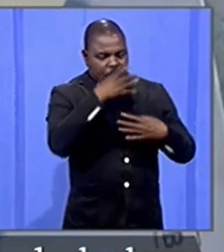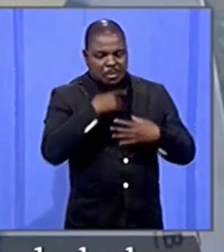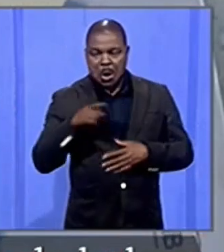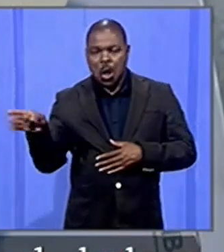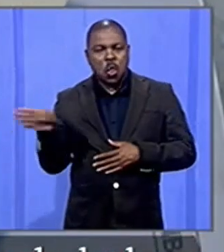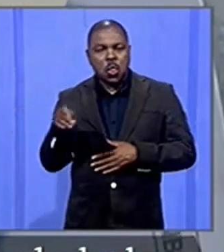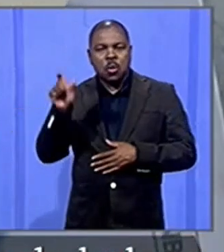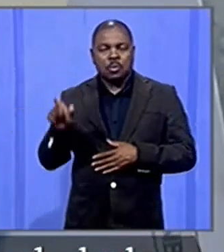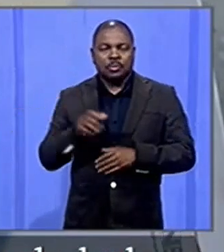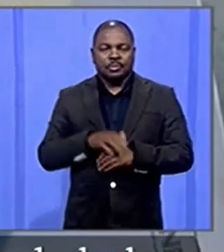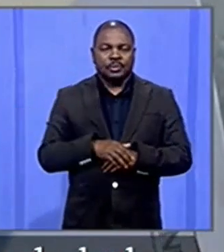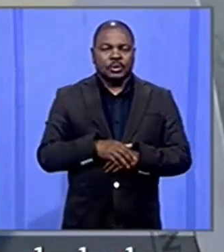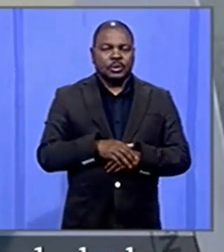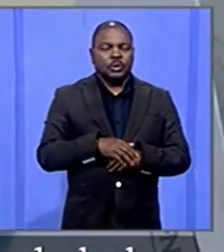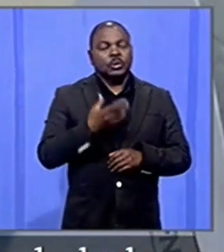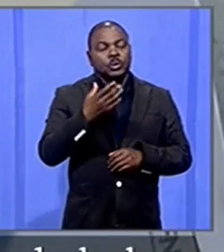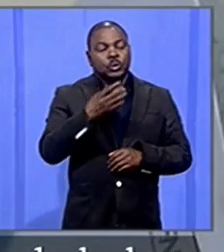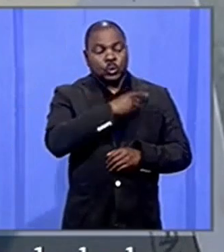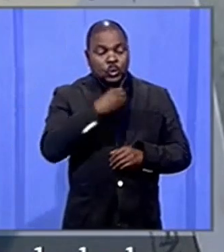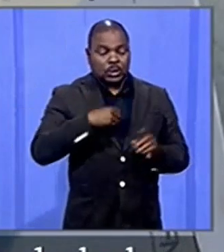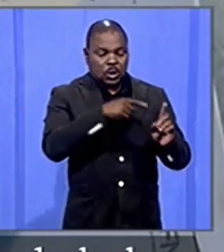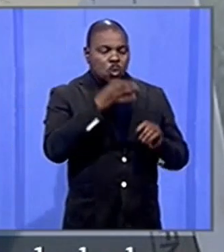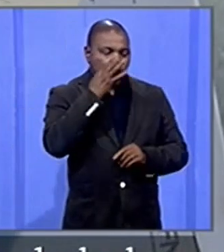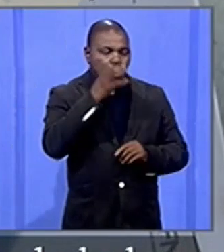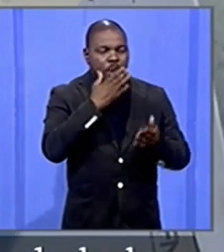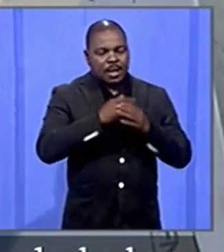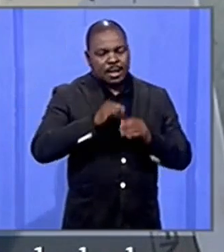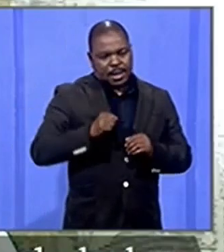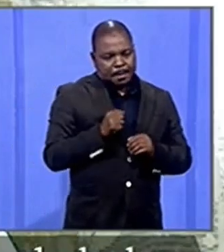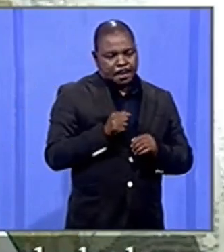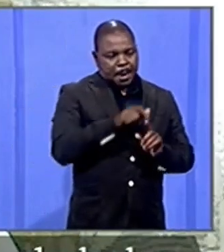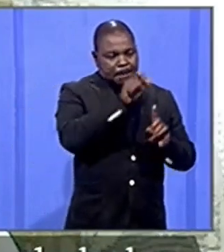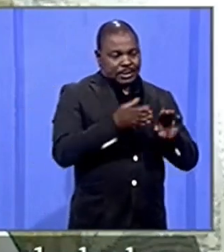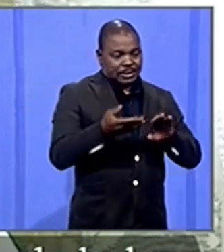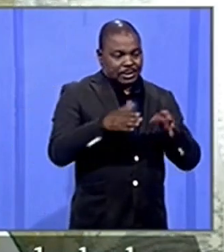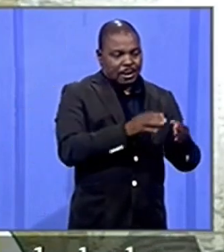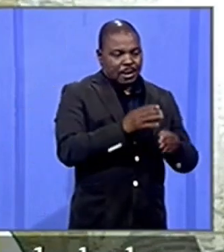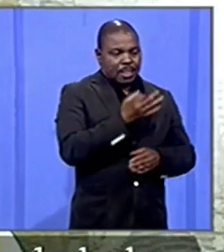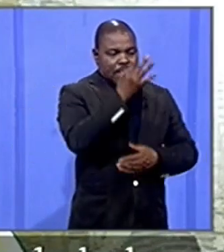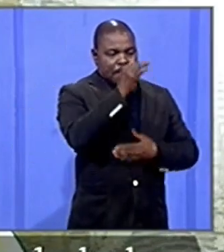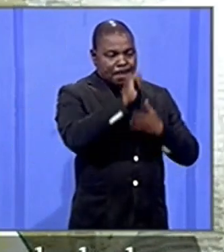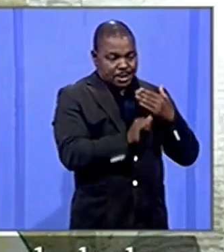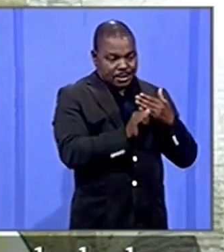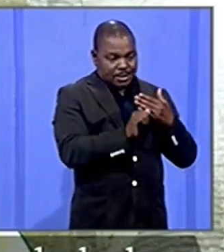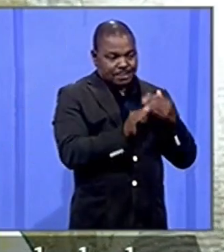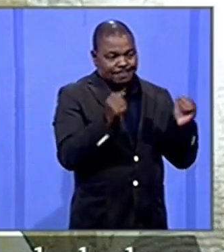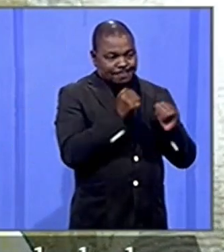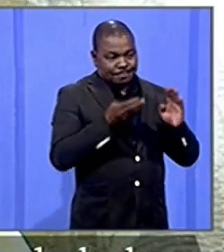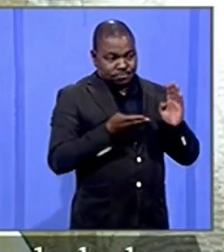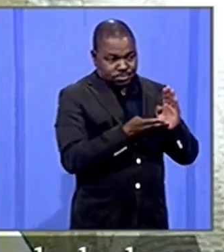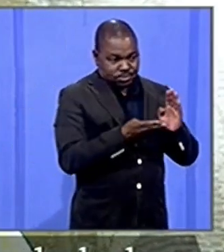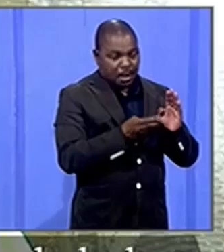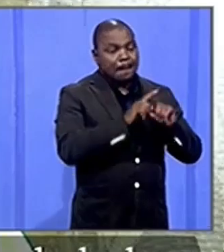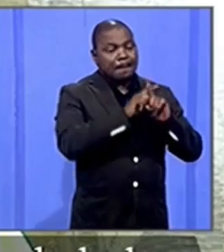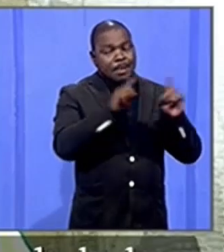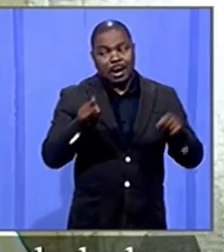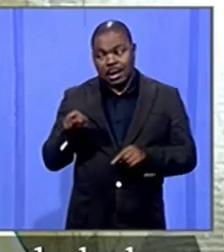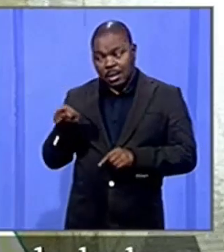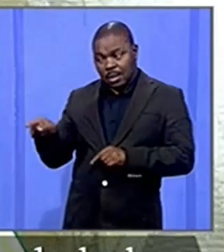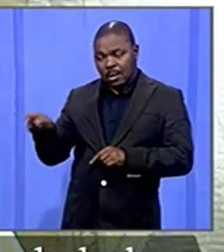ya ka Dr. Benning, mebele e tsholwa sebaka sa dikgwedi di le 3 kwa dimotšhwari tsa puso le fa go le yalo mmele wa ga